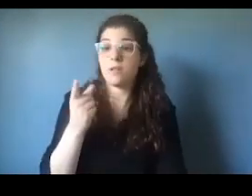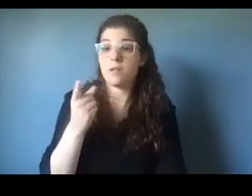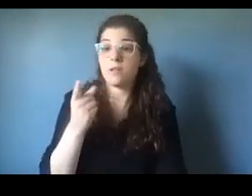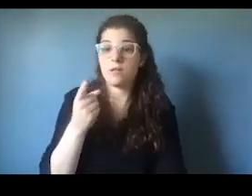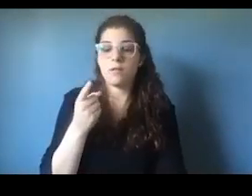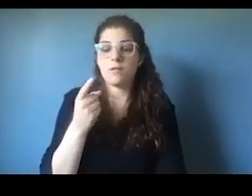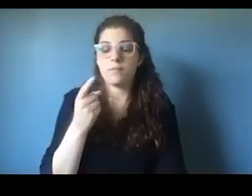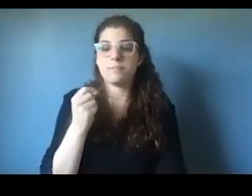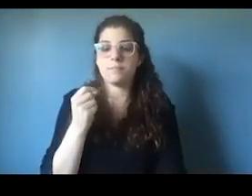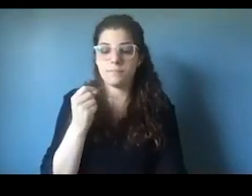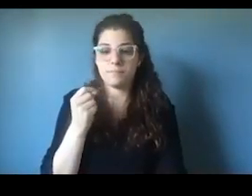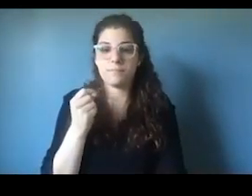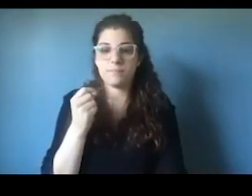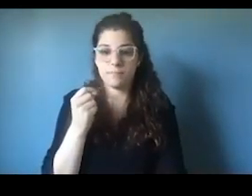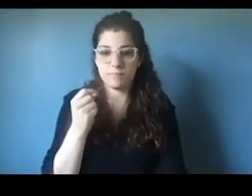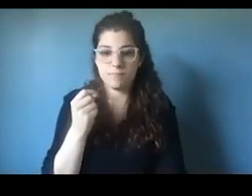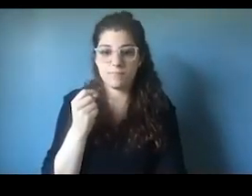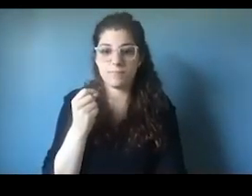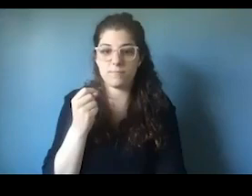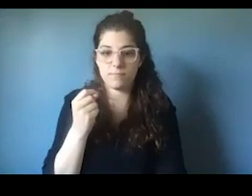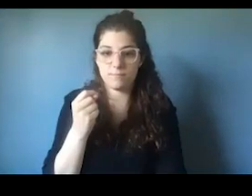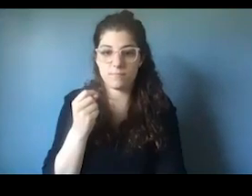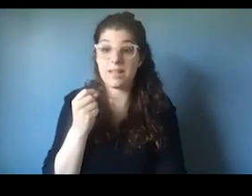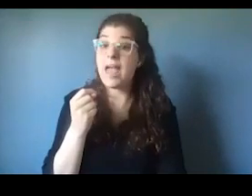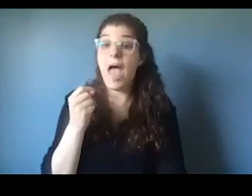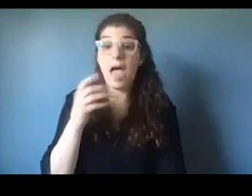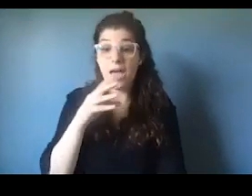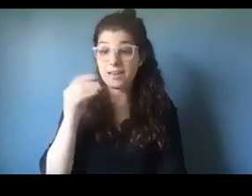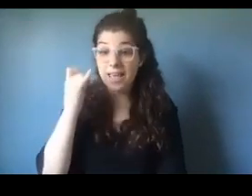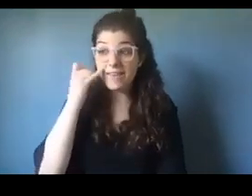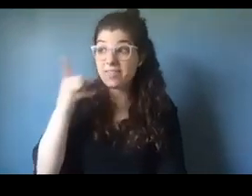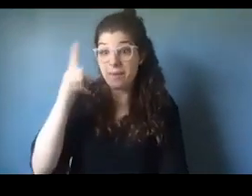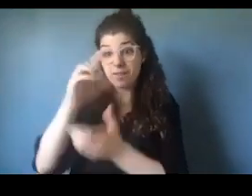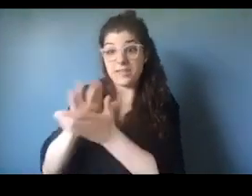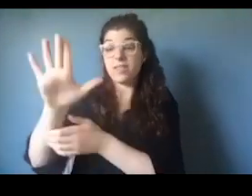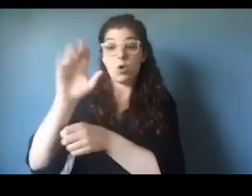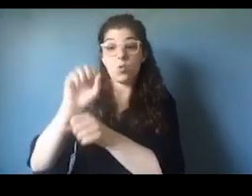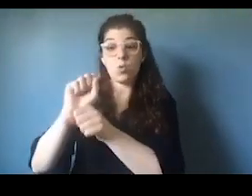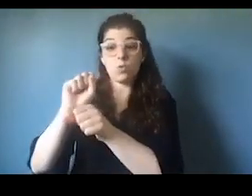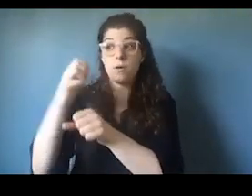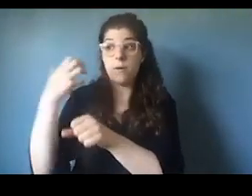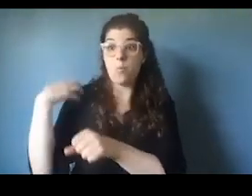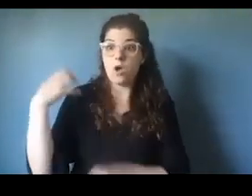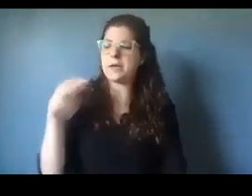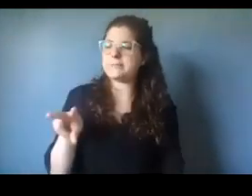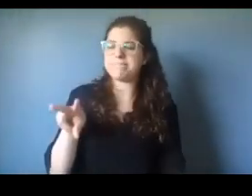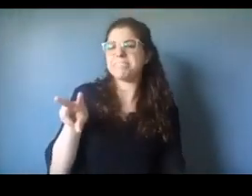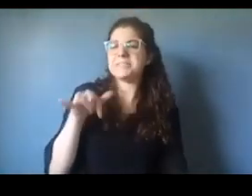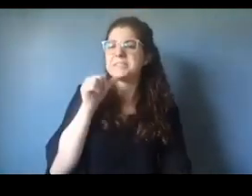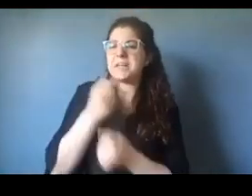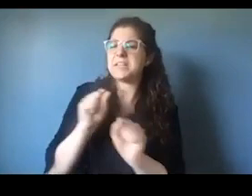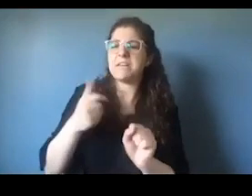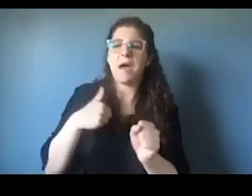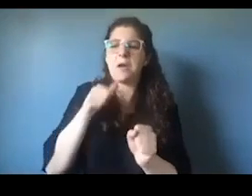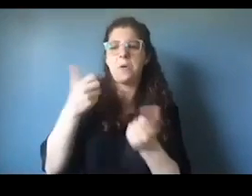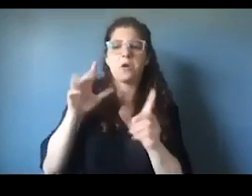work if they believe that their employer hasn't done enough to create a safe environment for them to be able to do so in a way that doesn't jeopardize their health and the